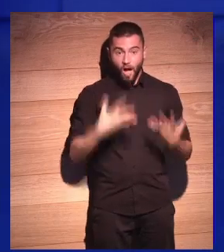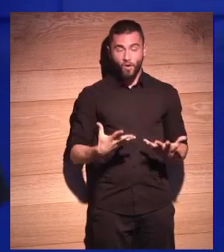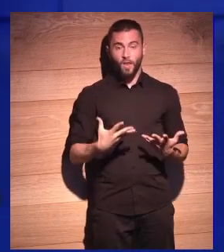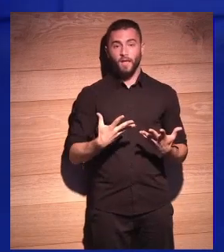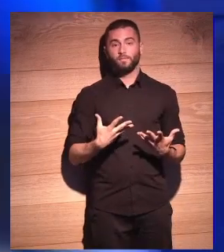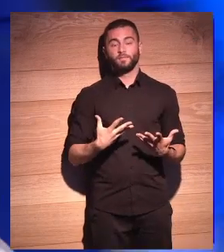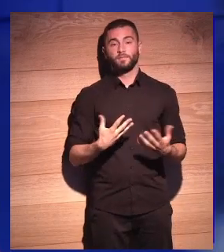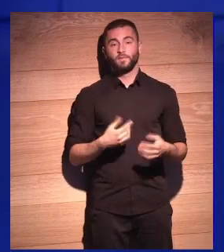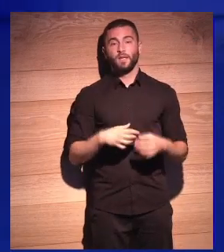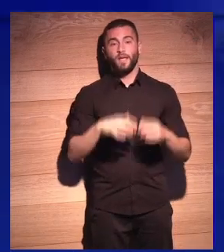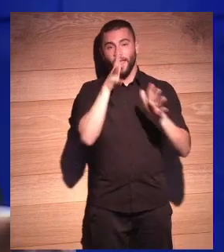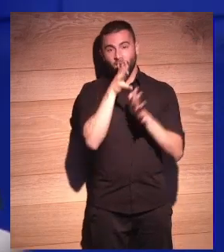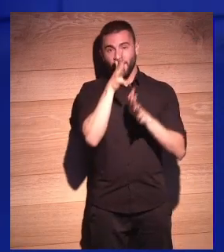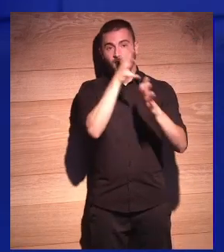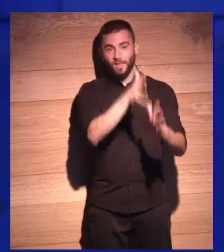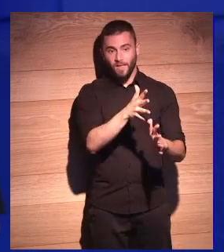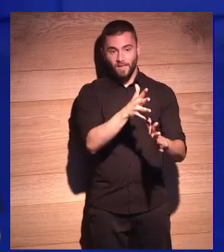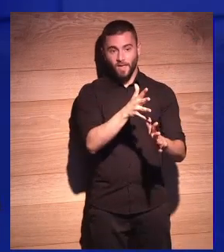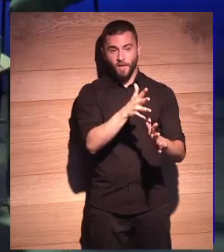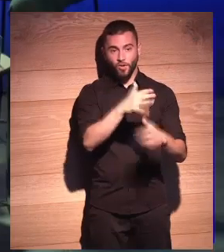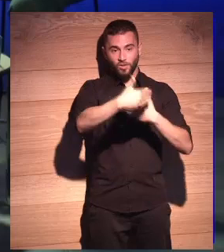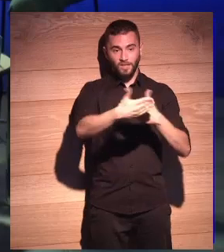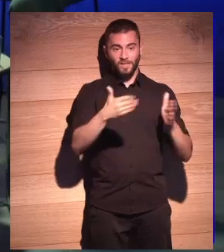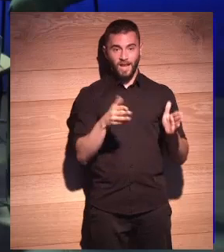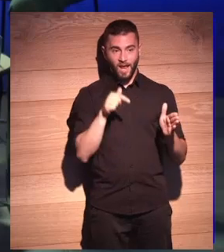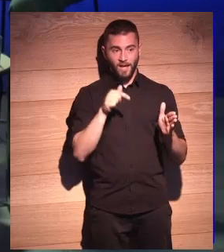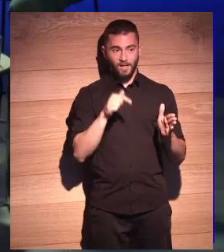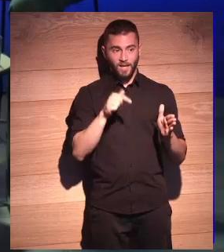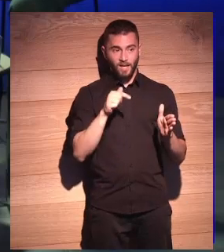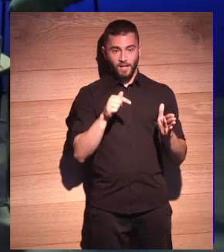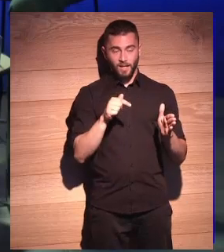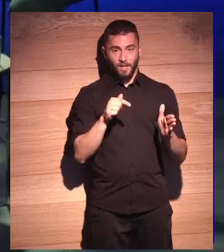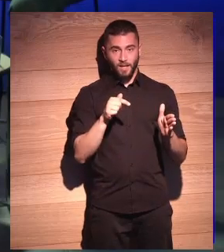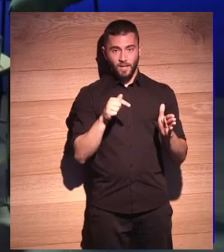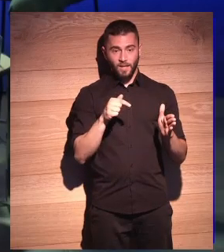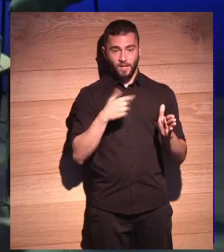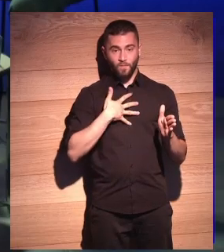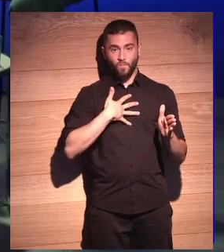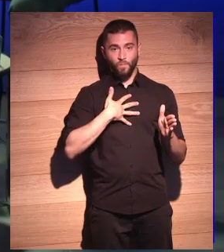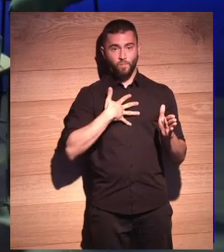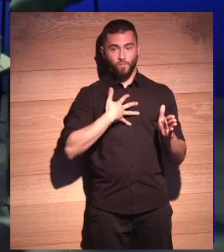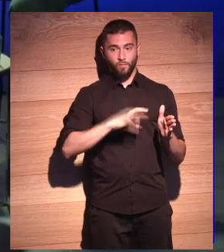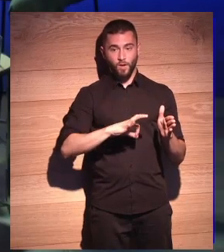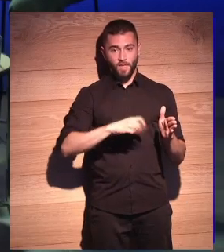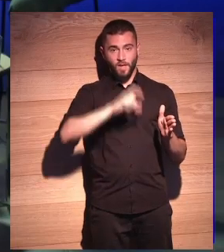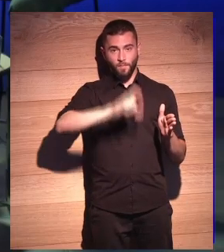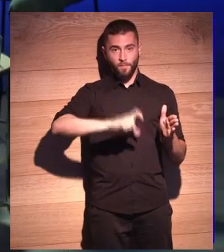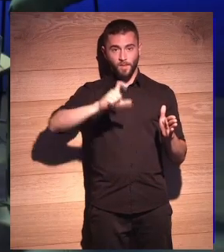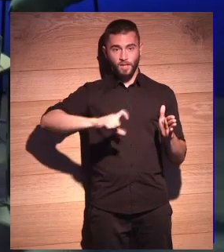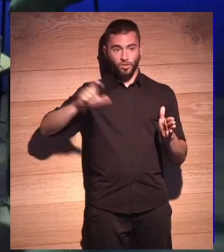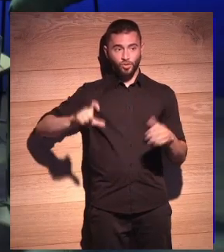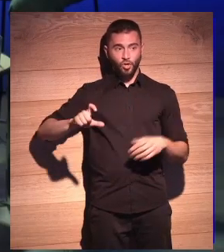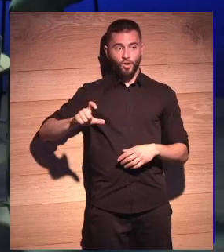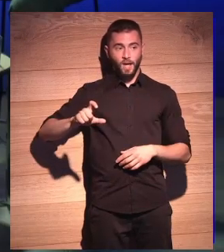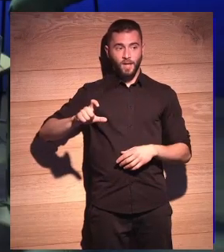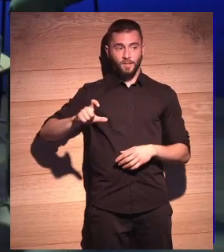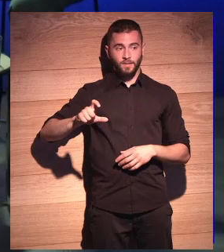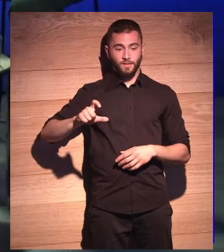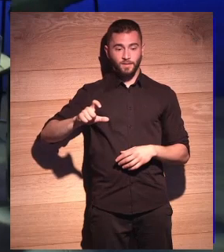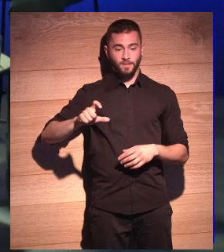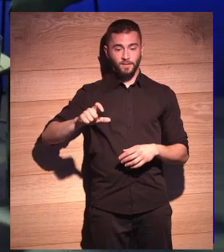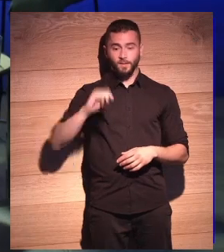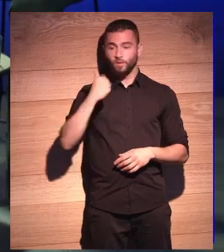you don't get out in 10 years from the box. And maybe you cannot find people